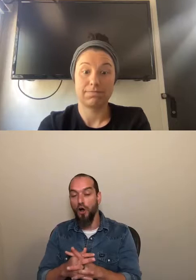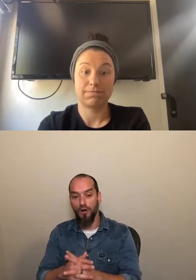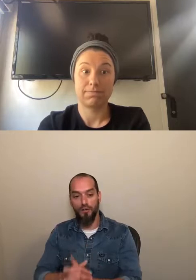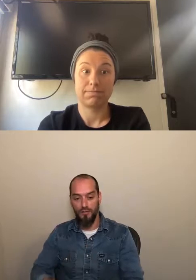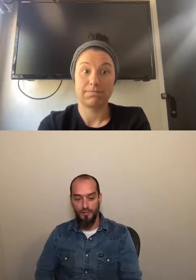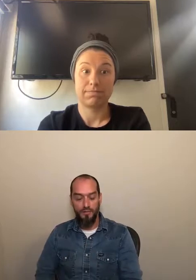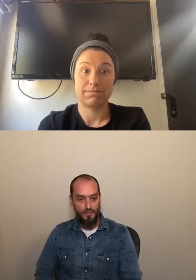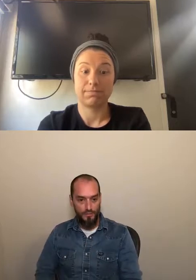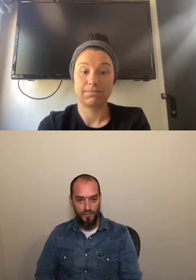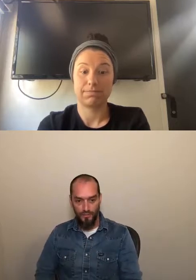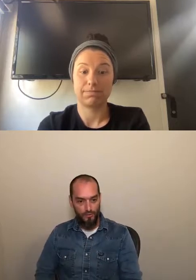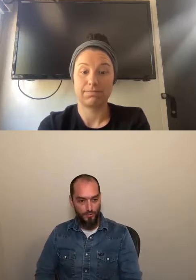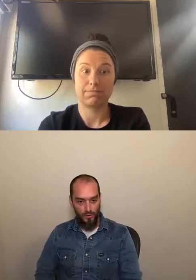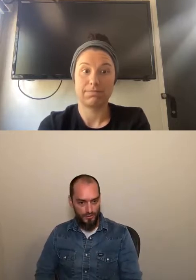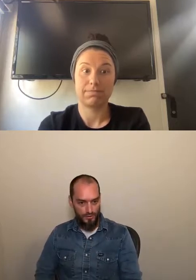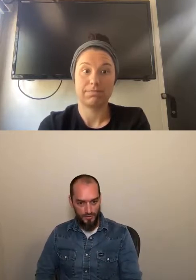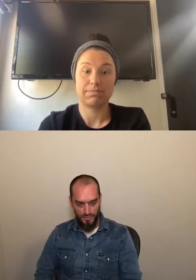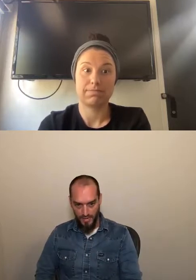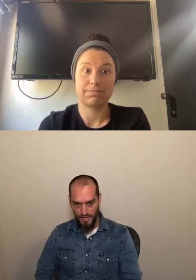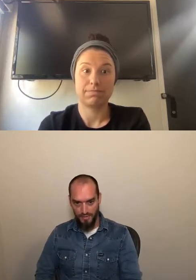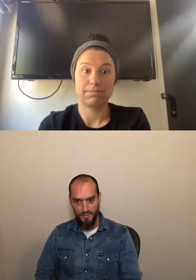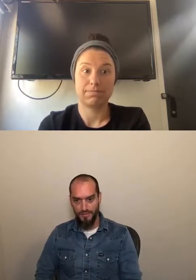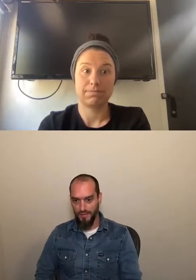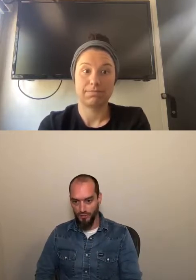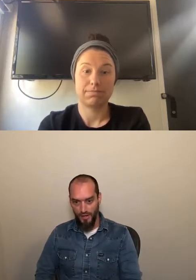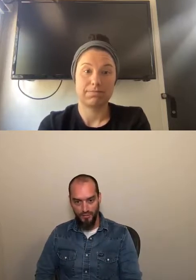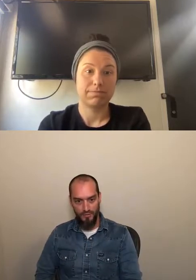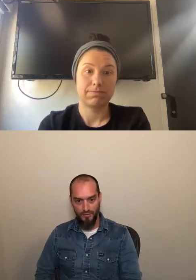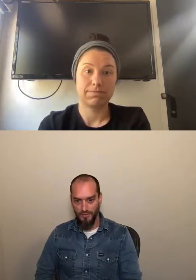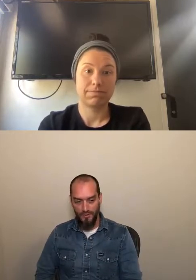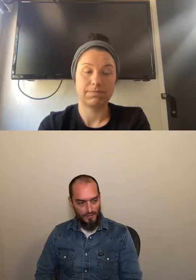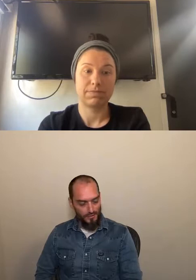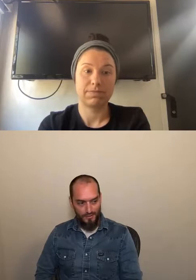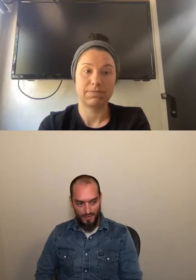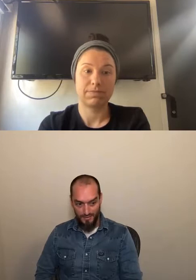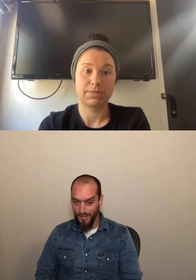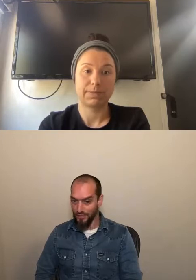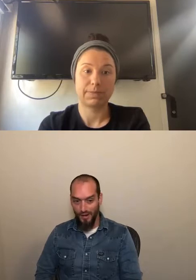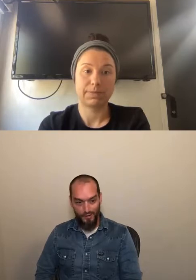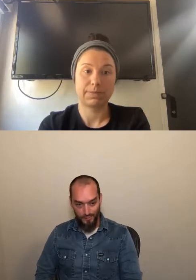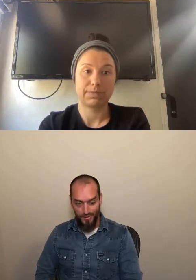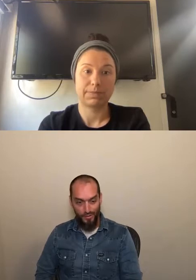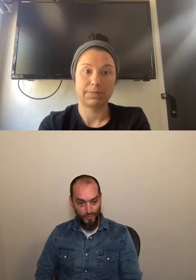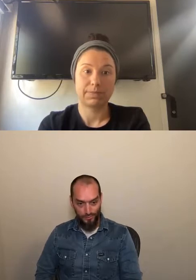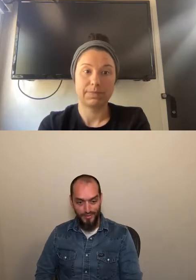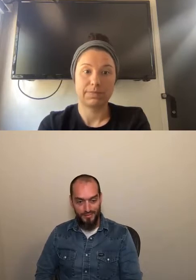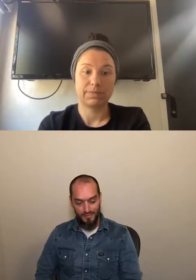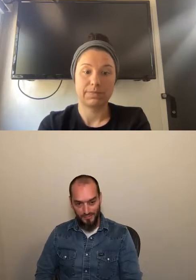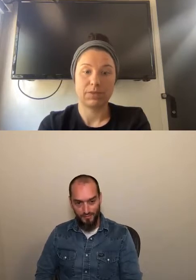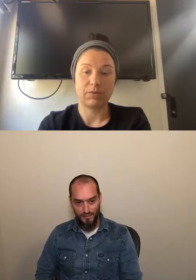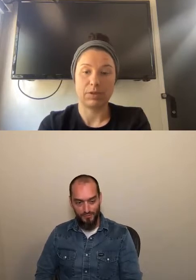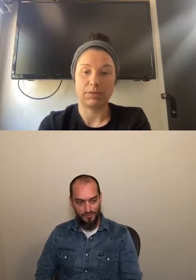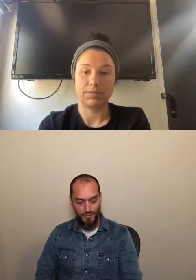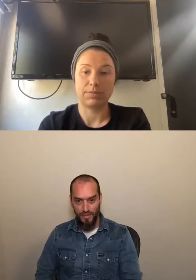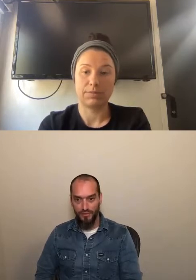very hard, trying to report us to the state. I mean, they slander our company horribly.